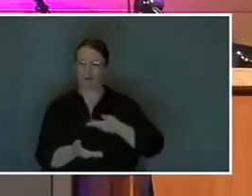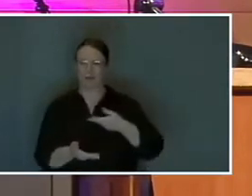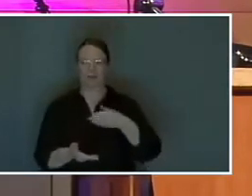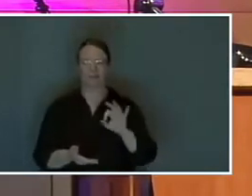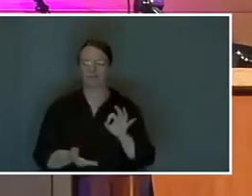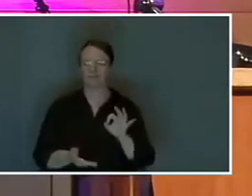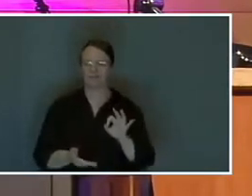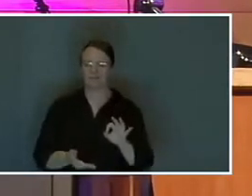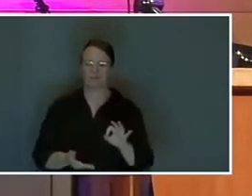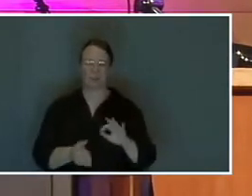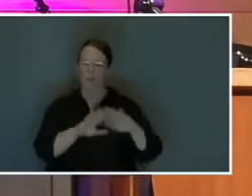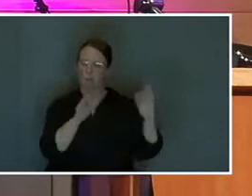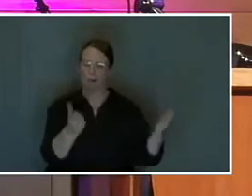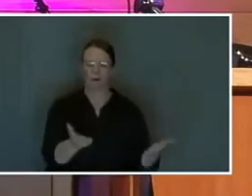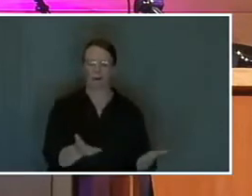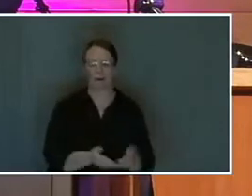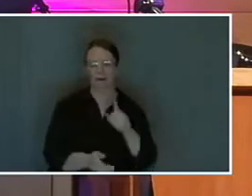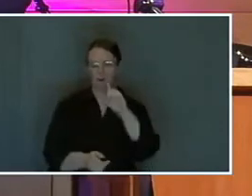world.